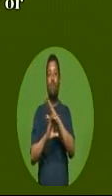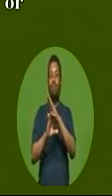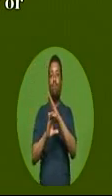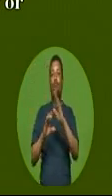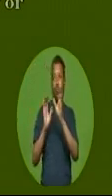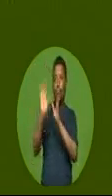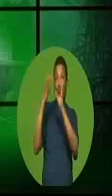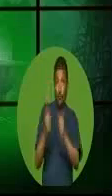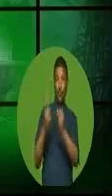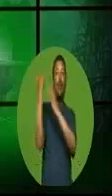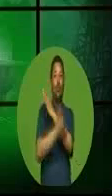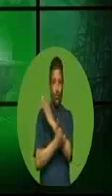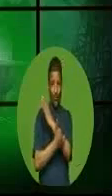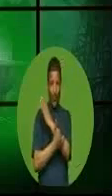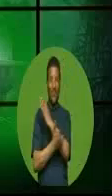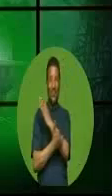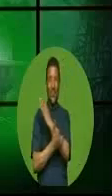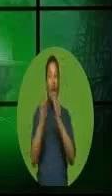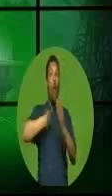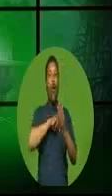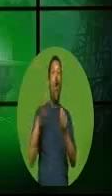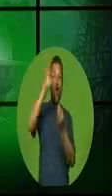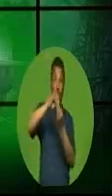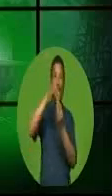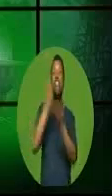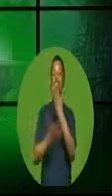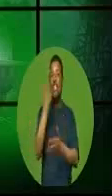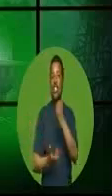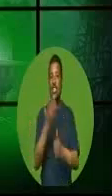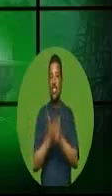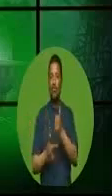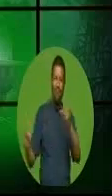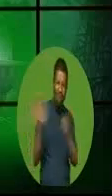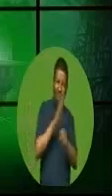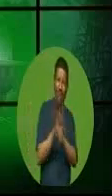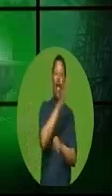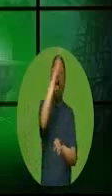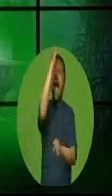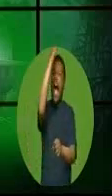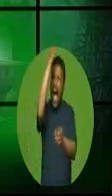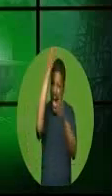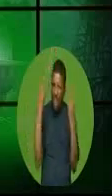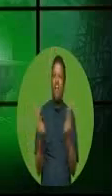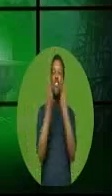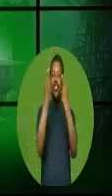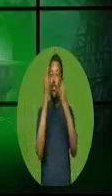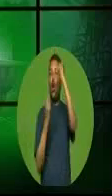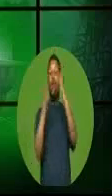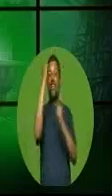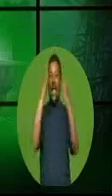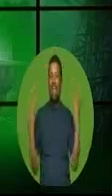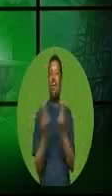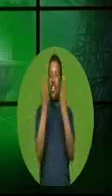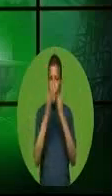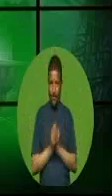countries. We also discussed absolute advantage and comparative advantage